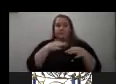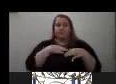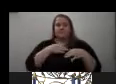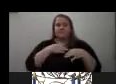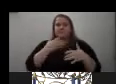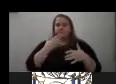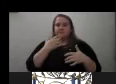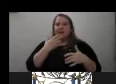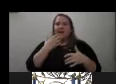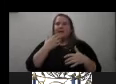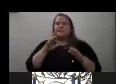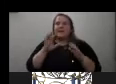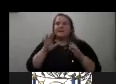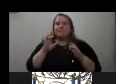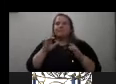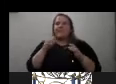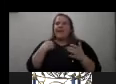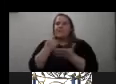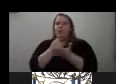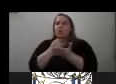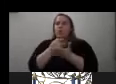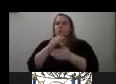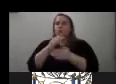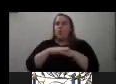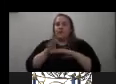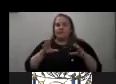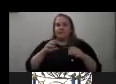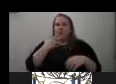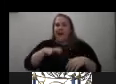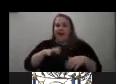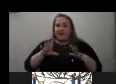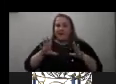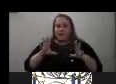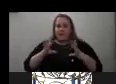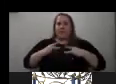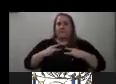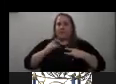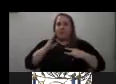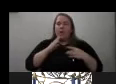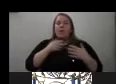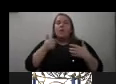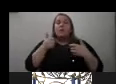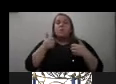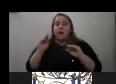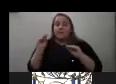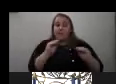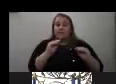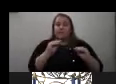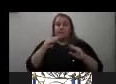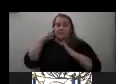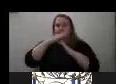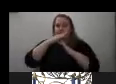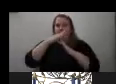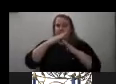back of them. And you heat them up and then the glue adheres to the fabric. And we try to put them near the top of the